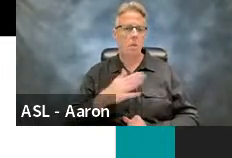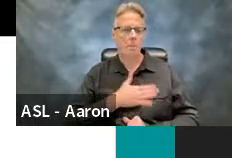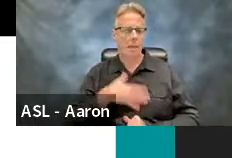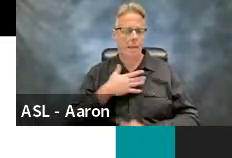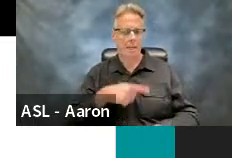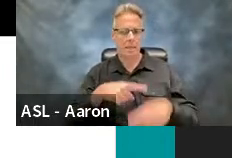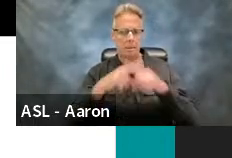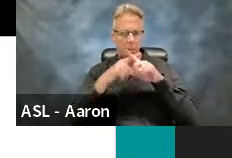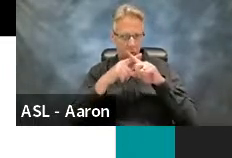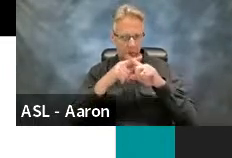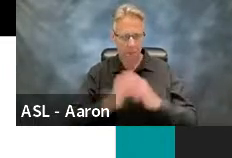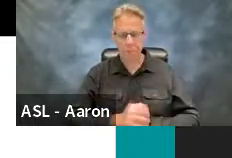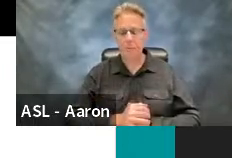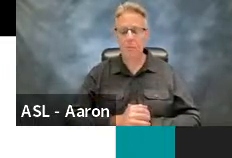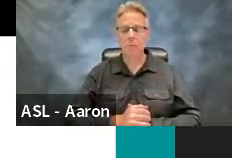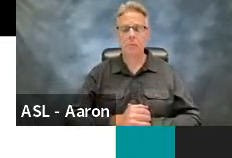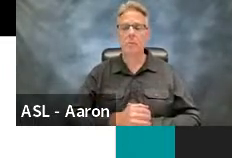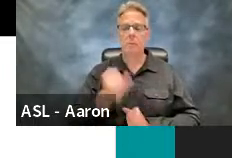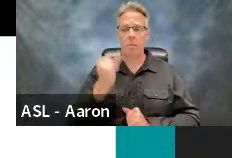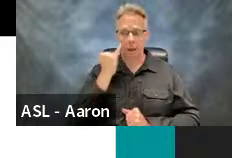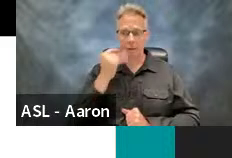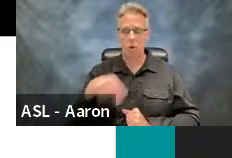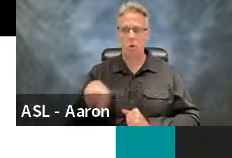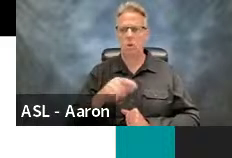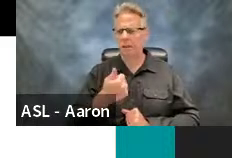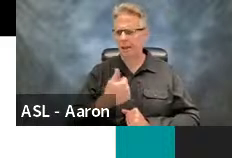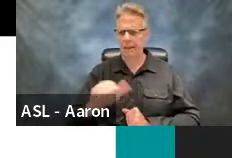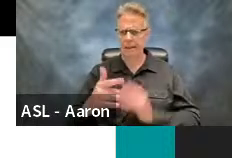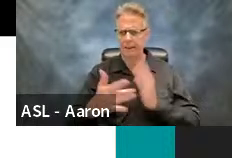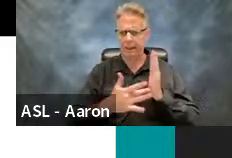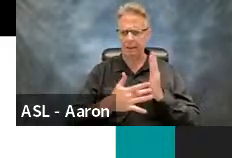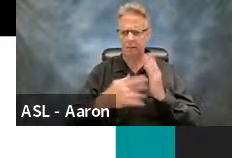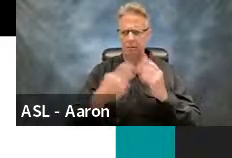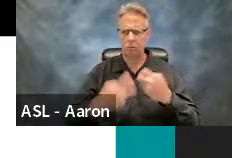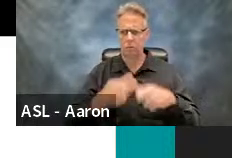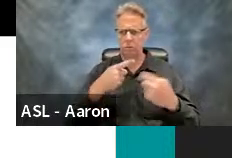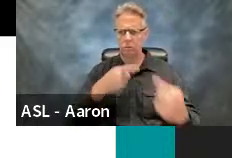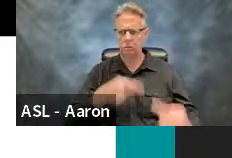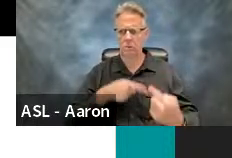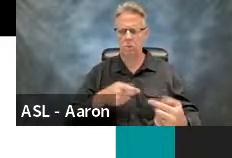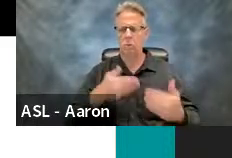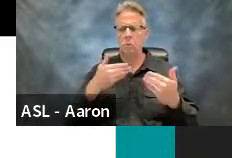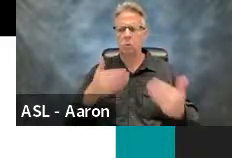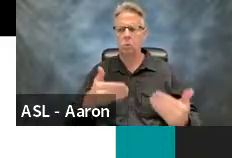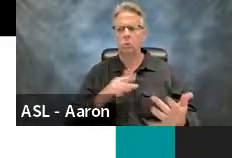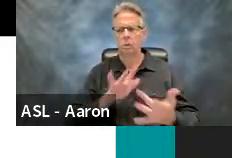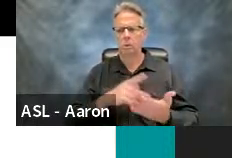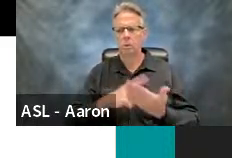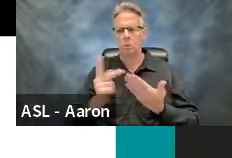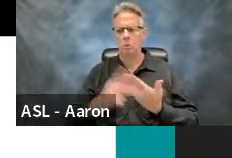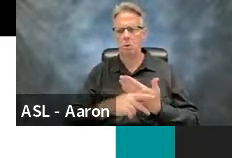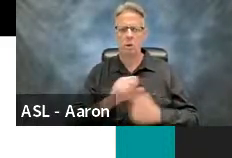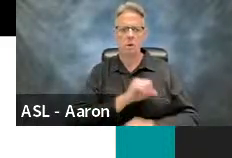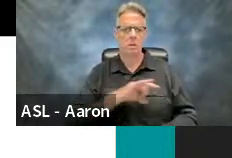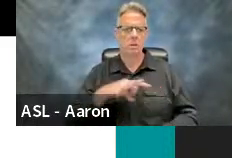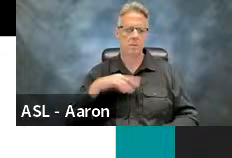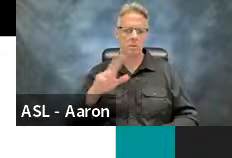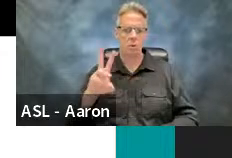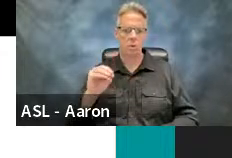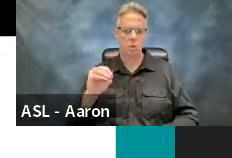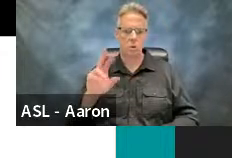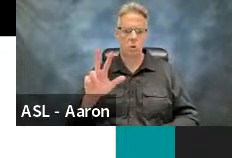not speaking. And if you should experience any technical difficulties, please contact program staff at